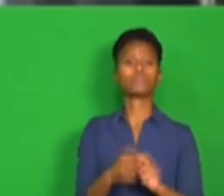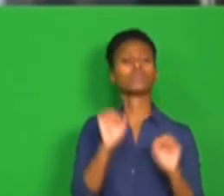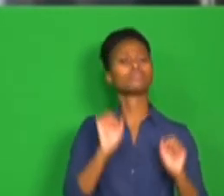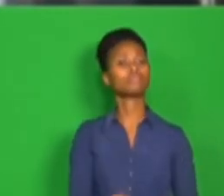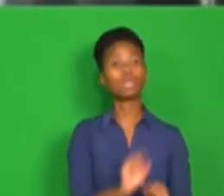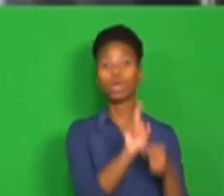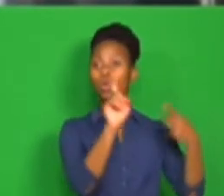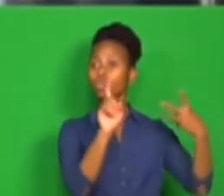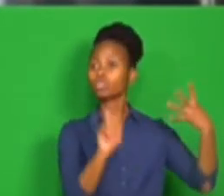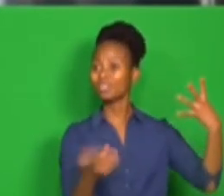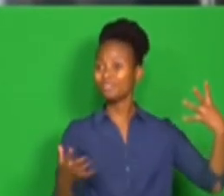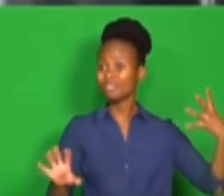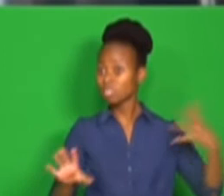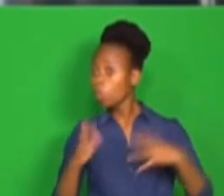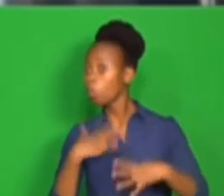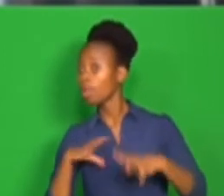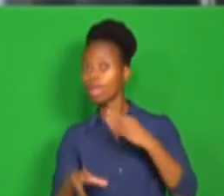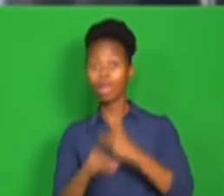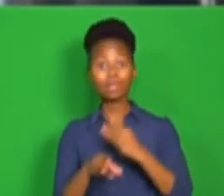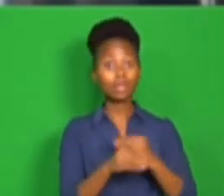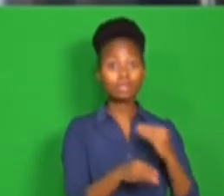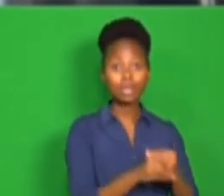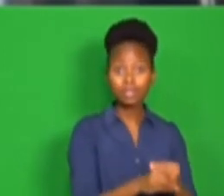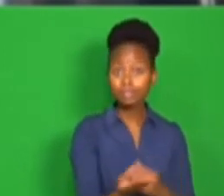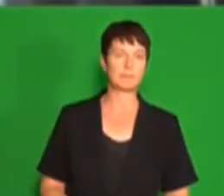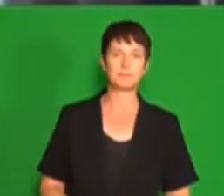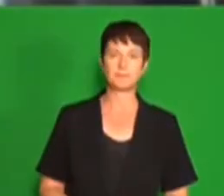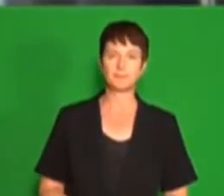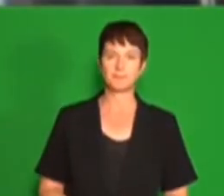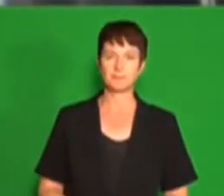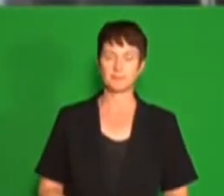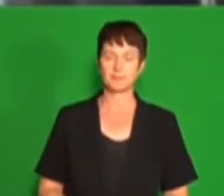MPC members, anybody wants to add anything?